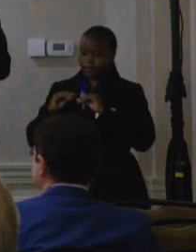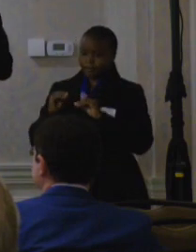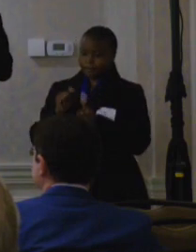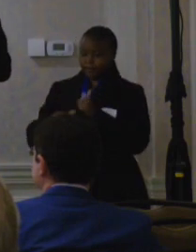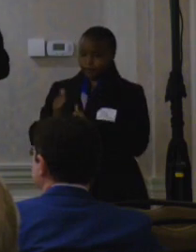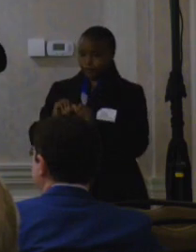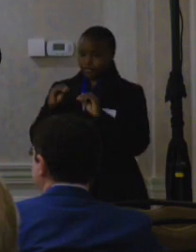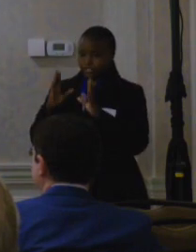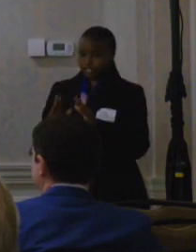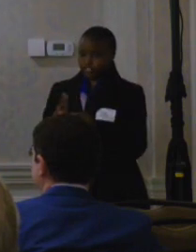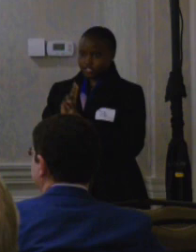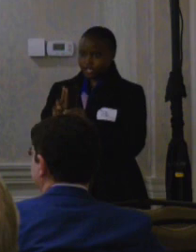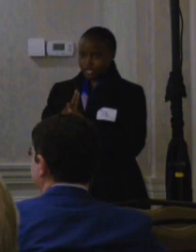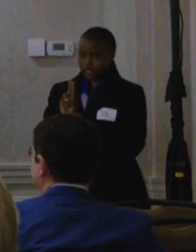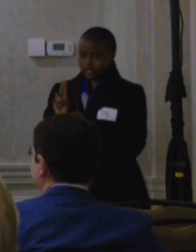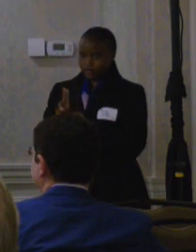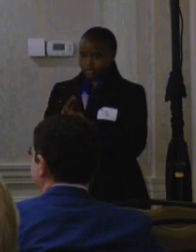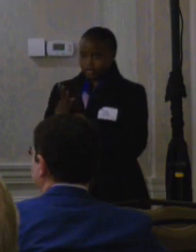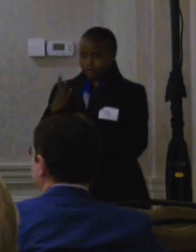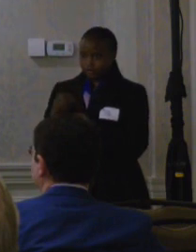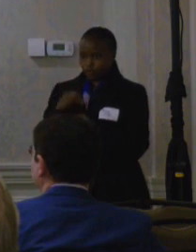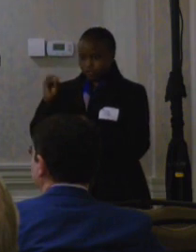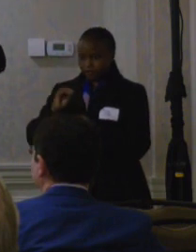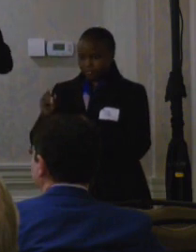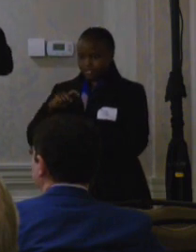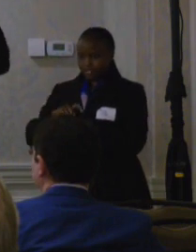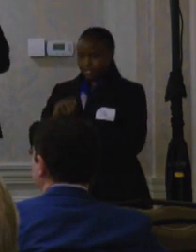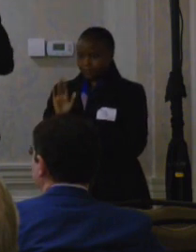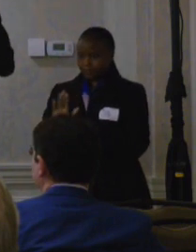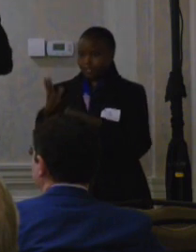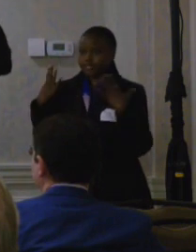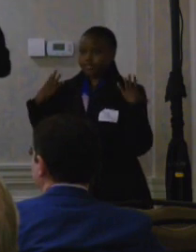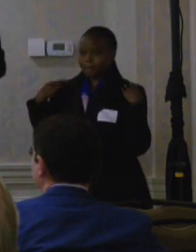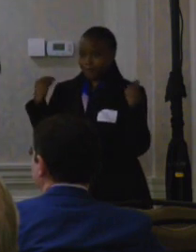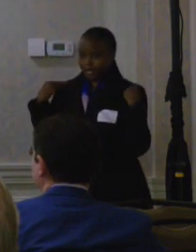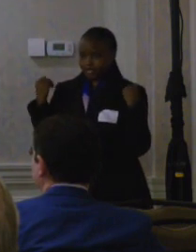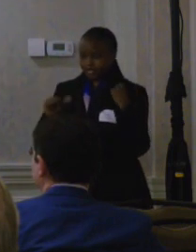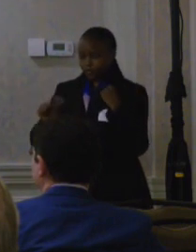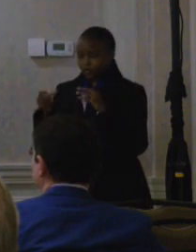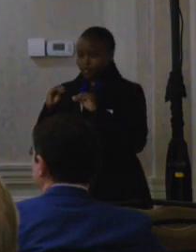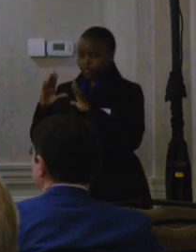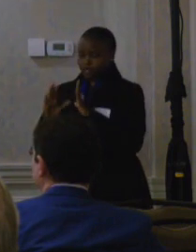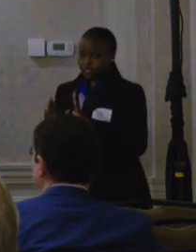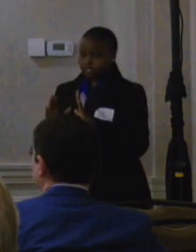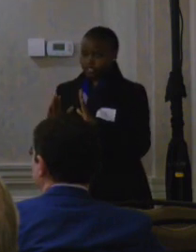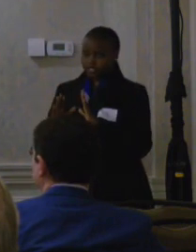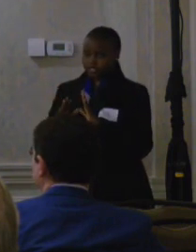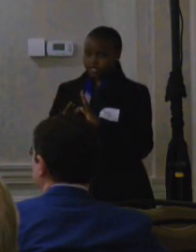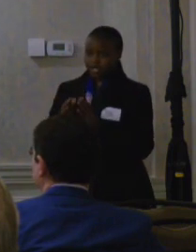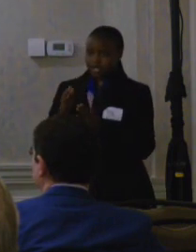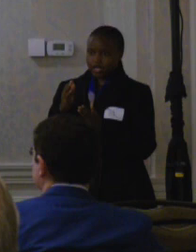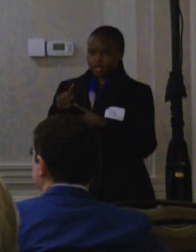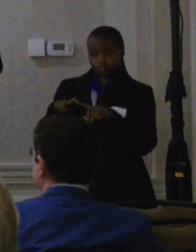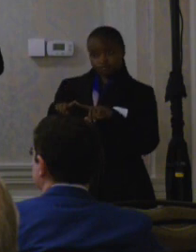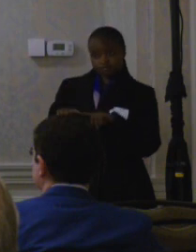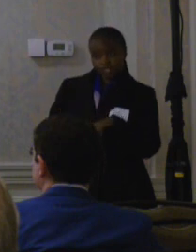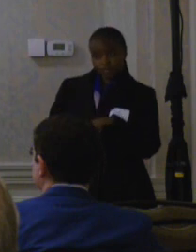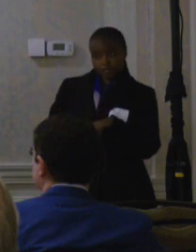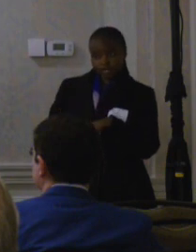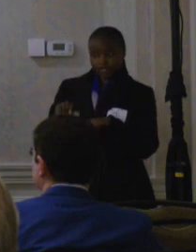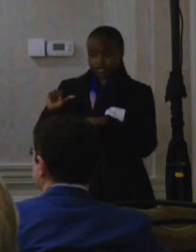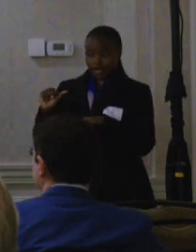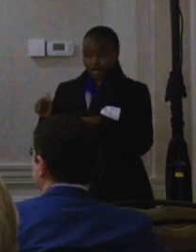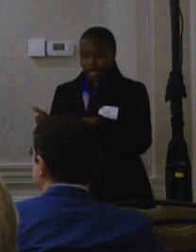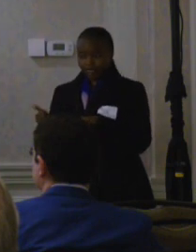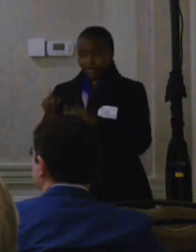are spending 40% of their time practicing with other teachers, whereas in most at-scale programs, that